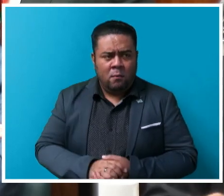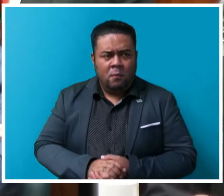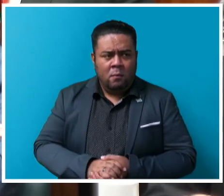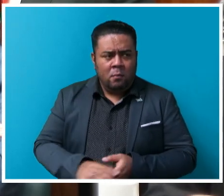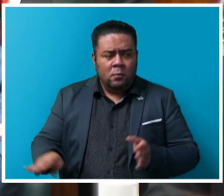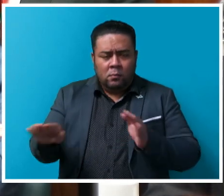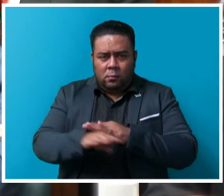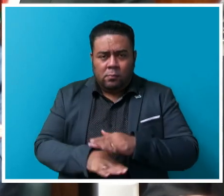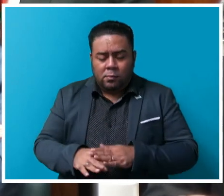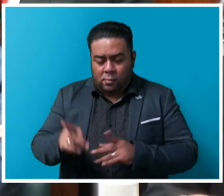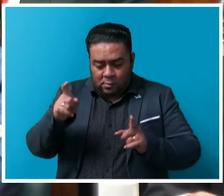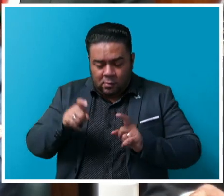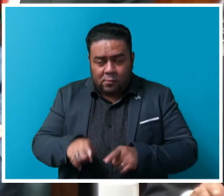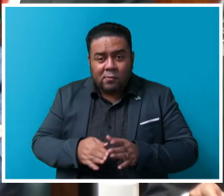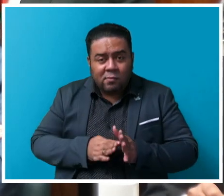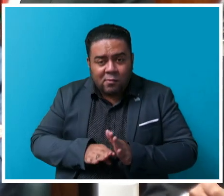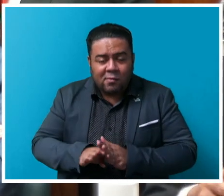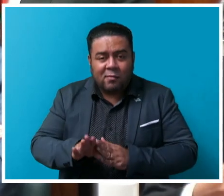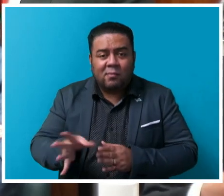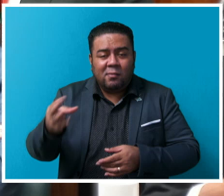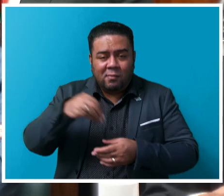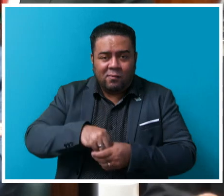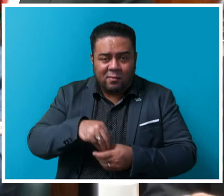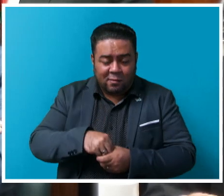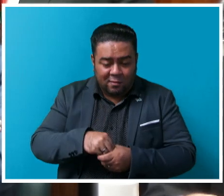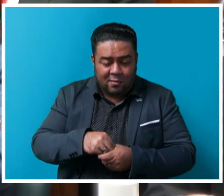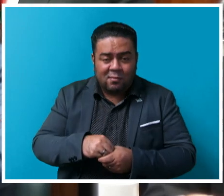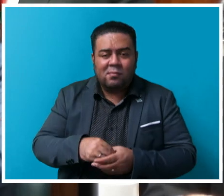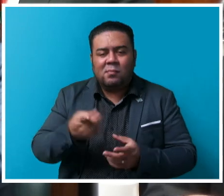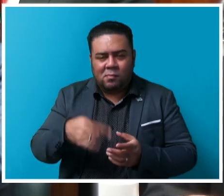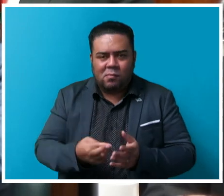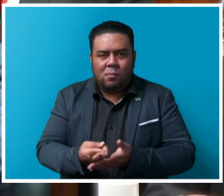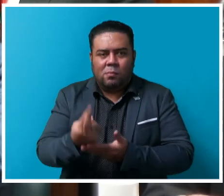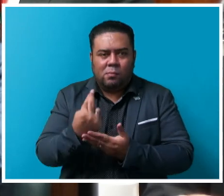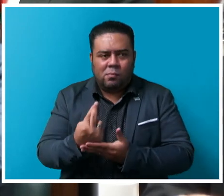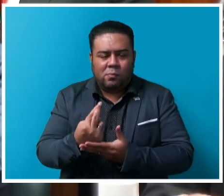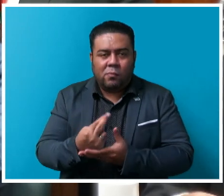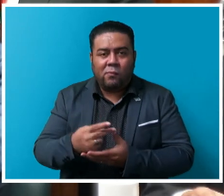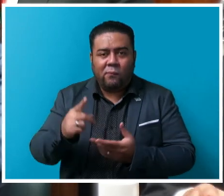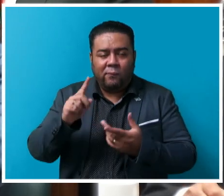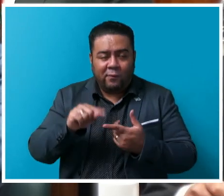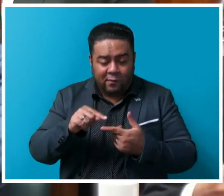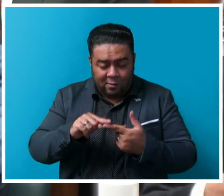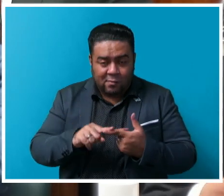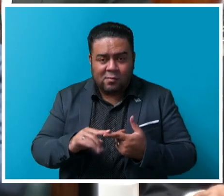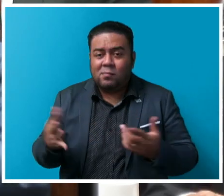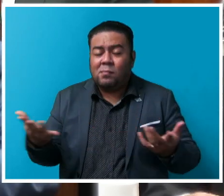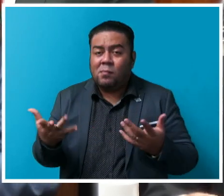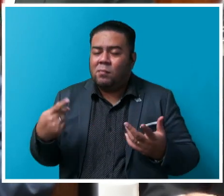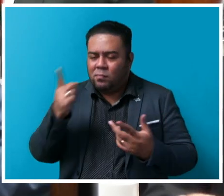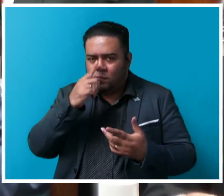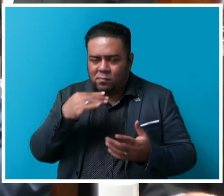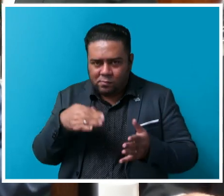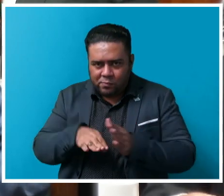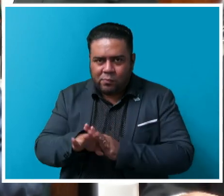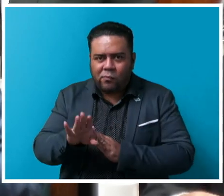on sustainability, inclusivity, and resilience. One where every Fijian thrives,